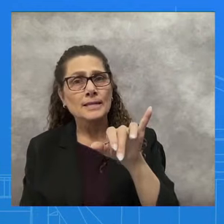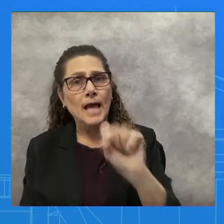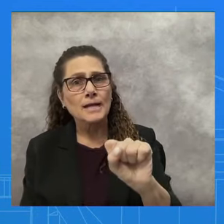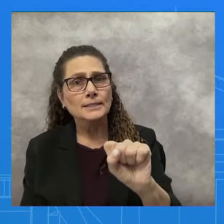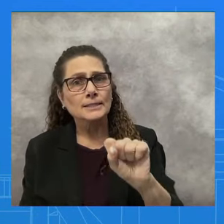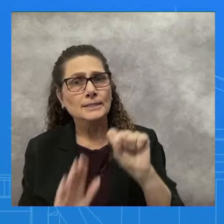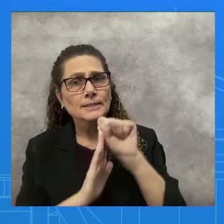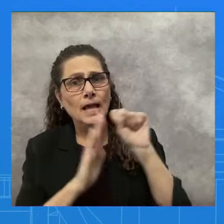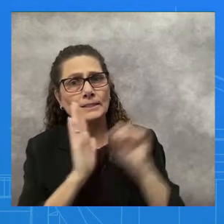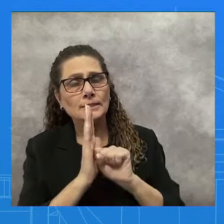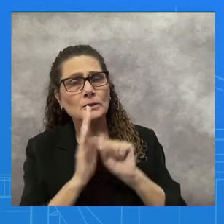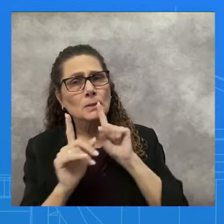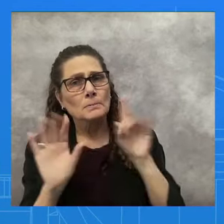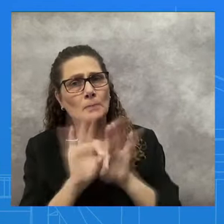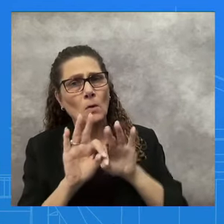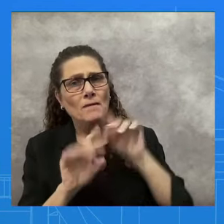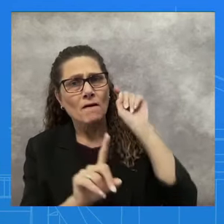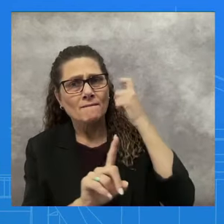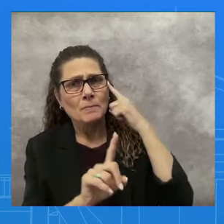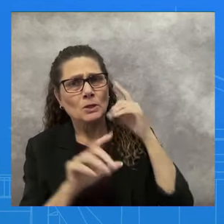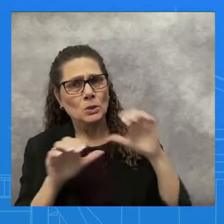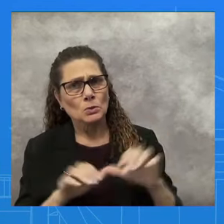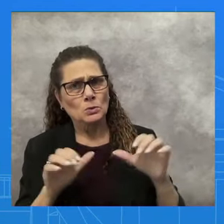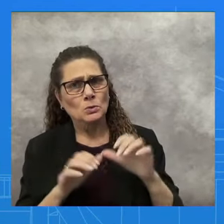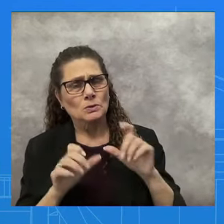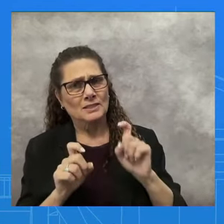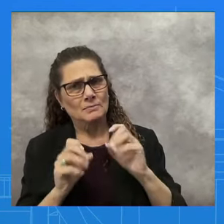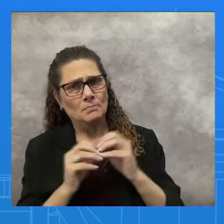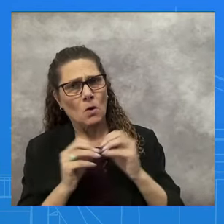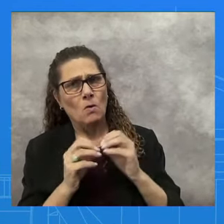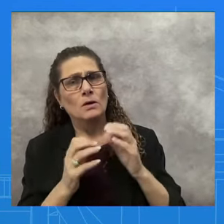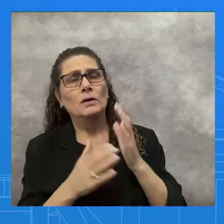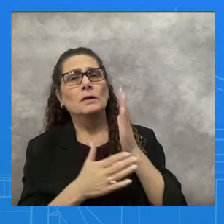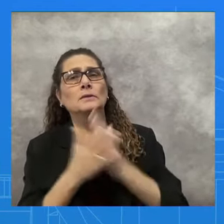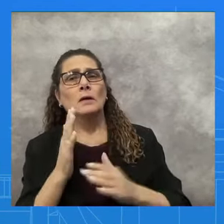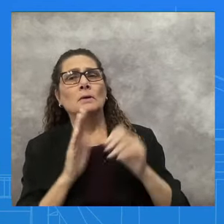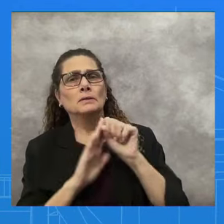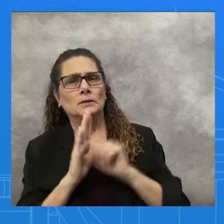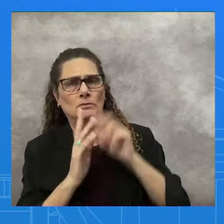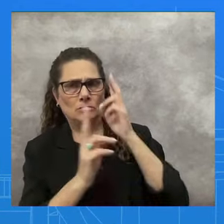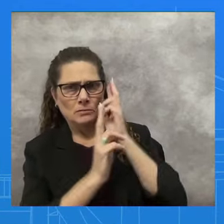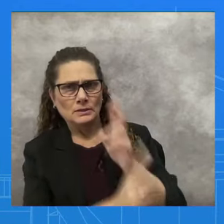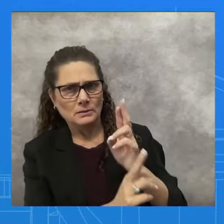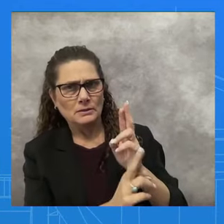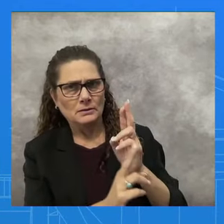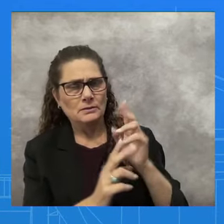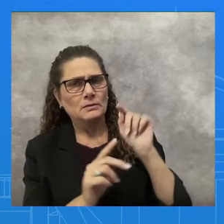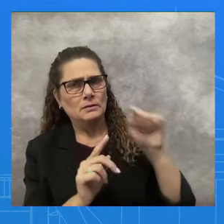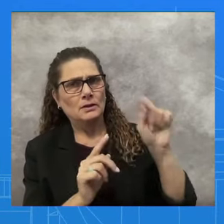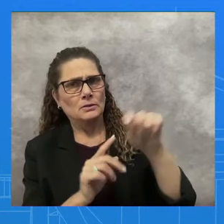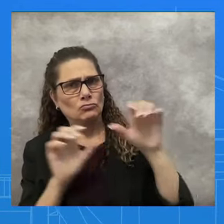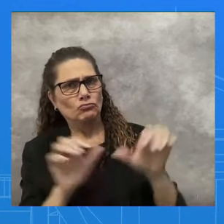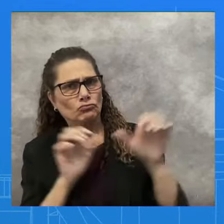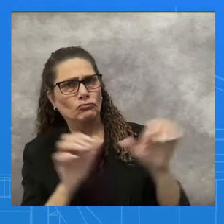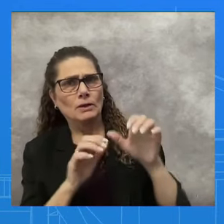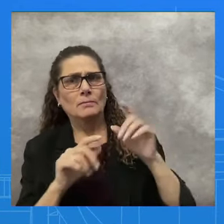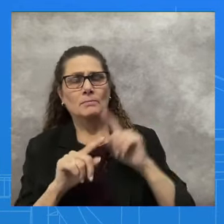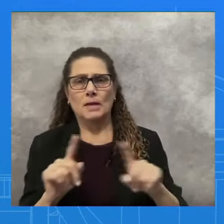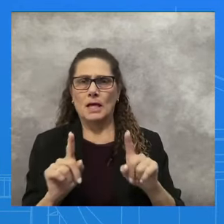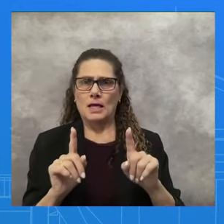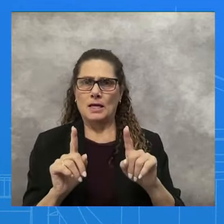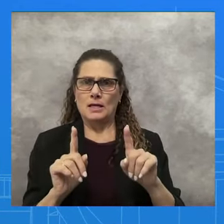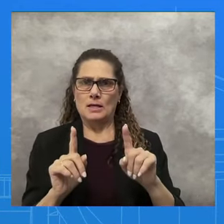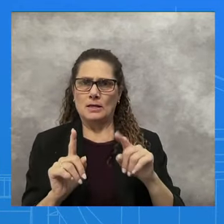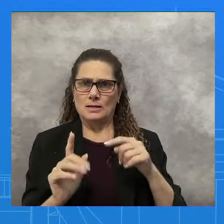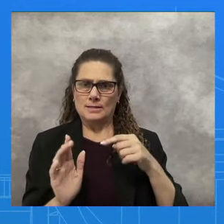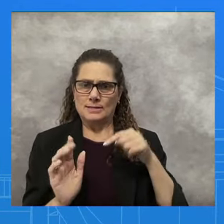states that have done the extra actions, right, to make sure that their state is protected. But we also need Congress to act so we can see a national red flag